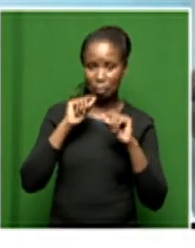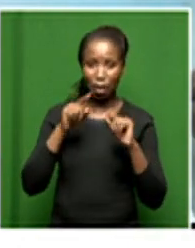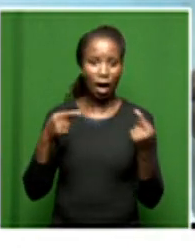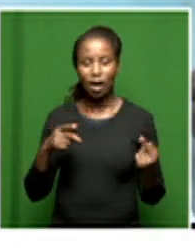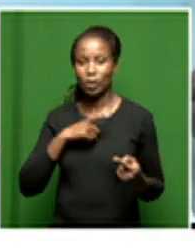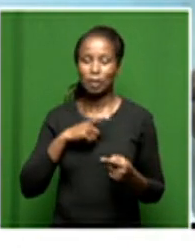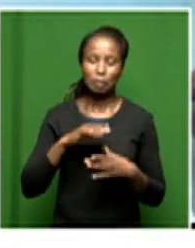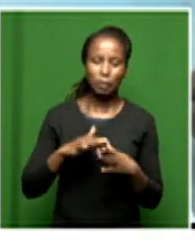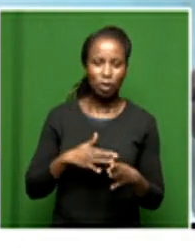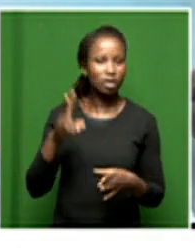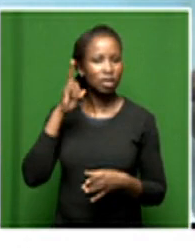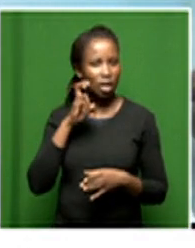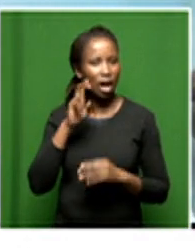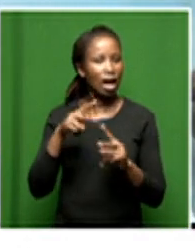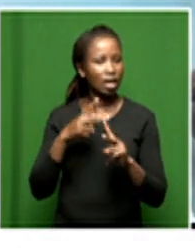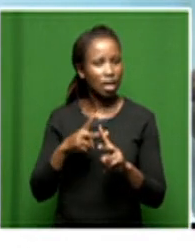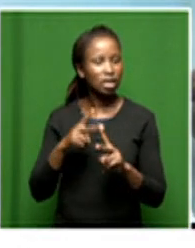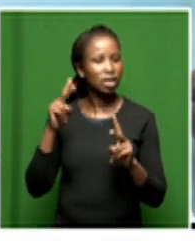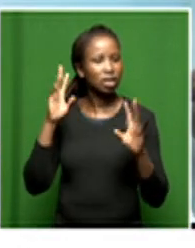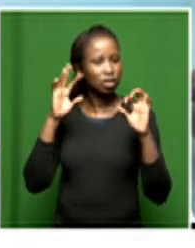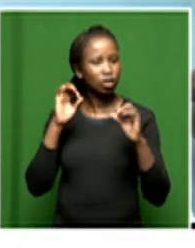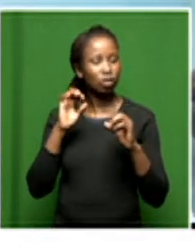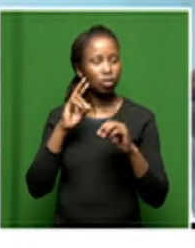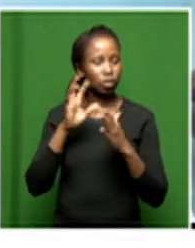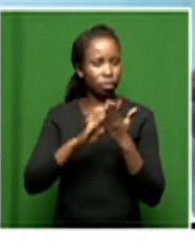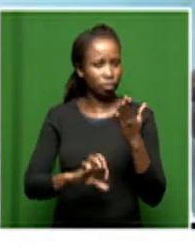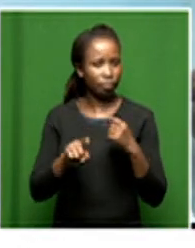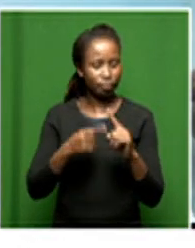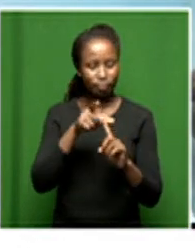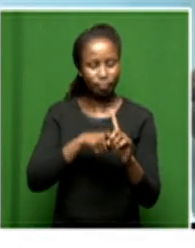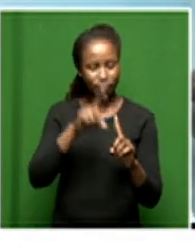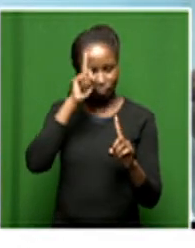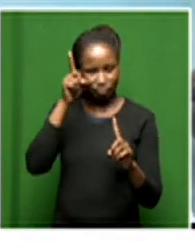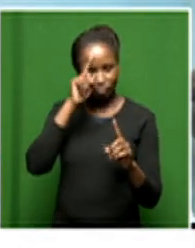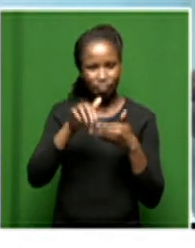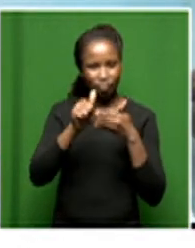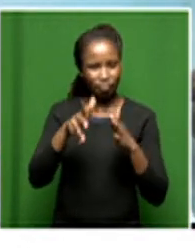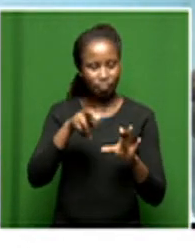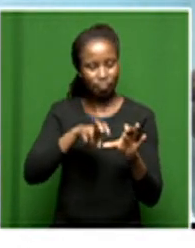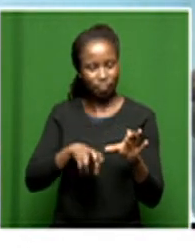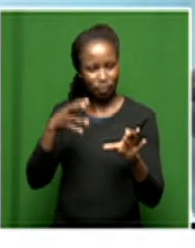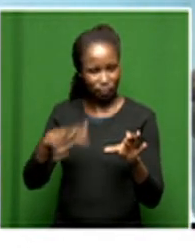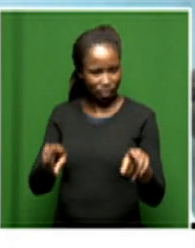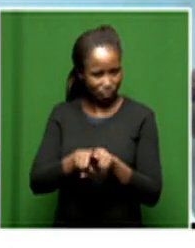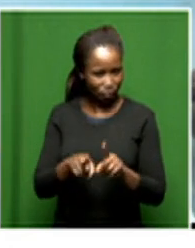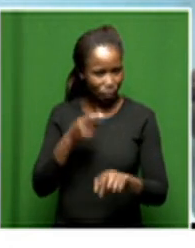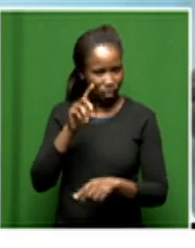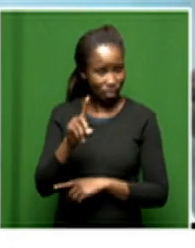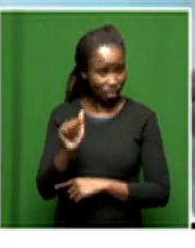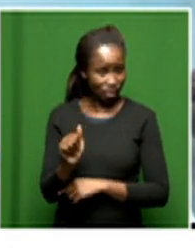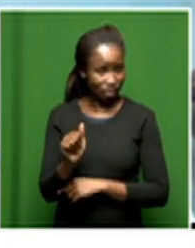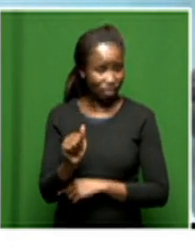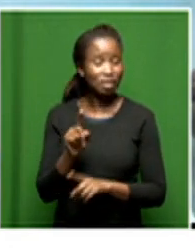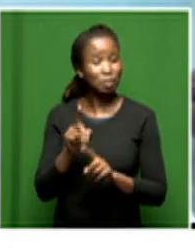of another black leader in the DA resigning in Phumzile Van Dam, but it would seem as though the DA is